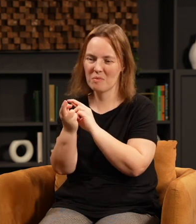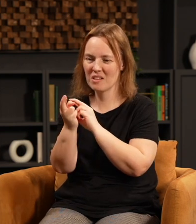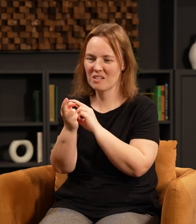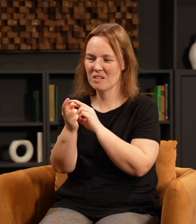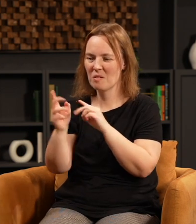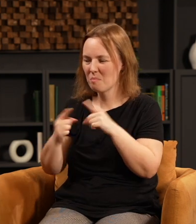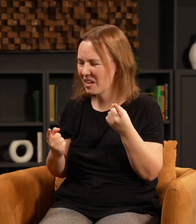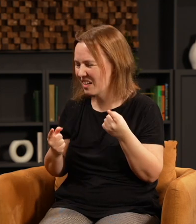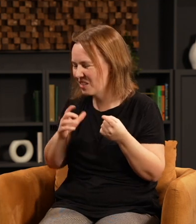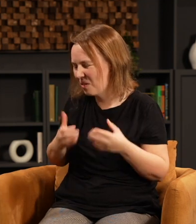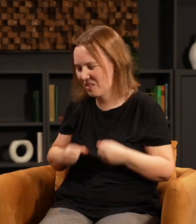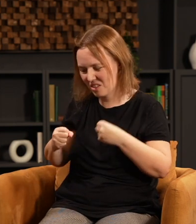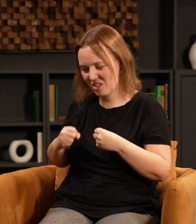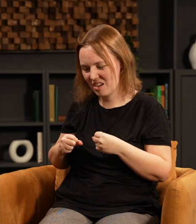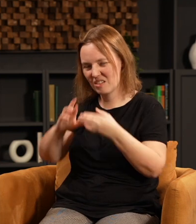I don't even have strength to repent.